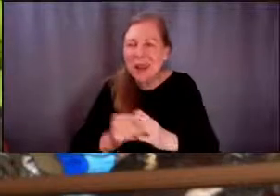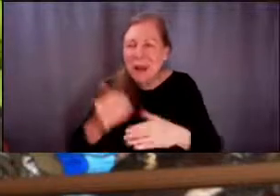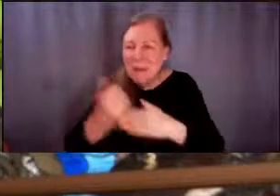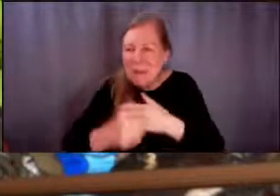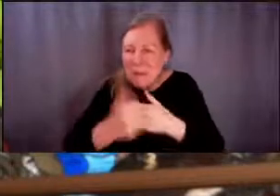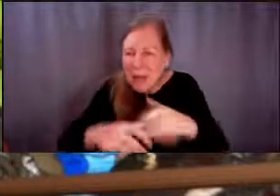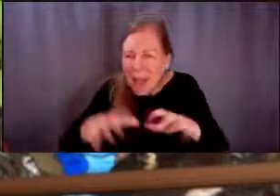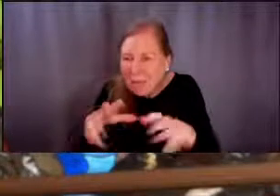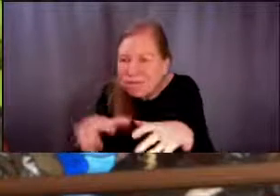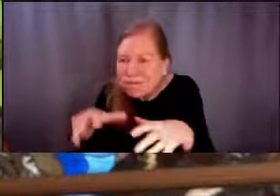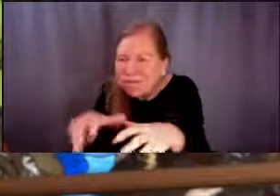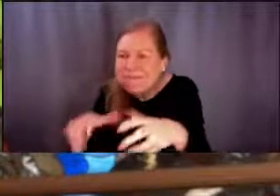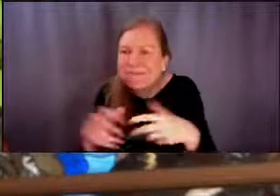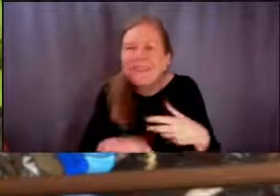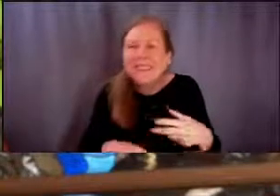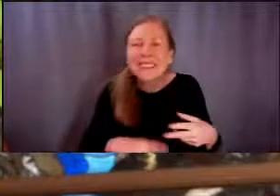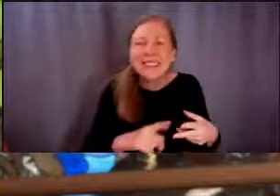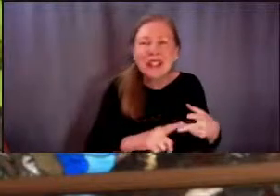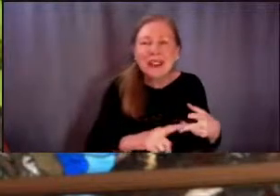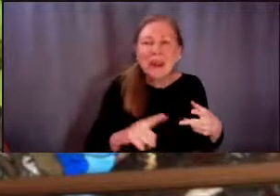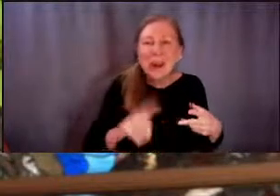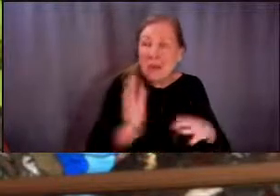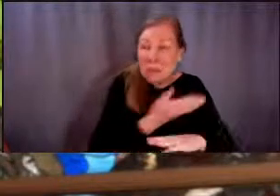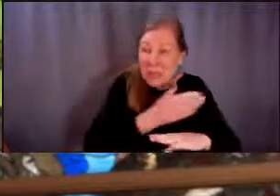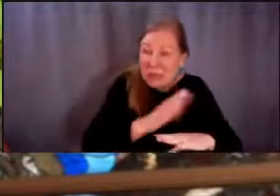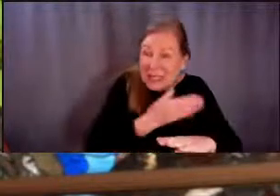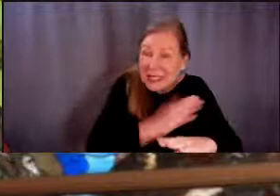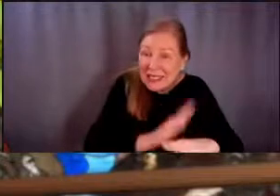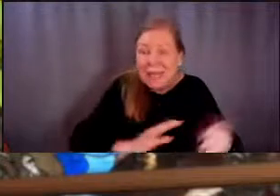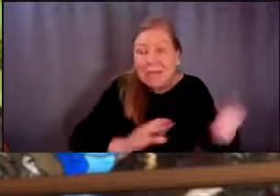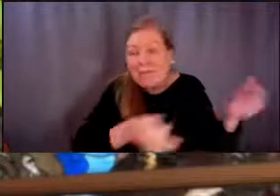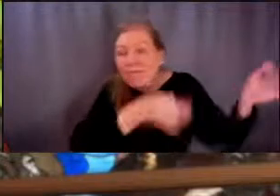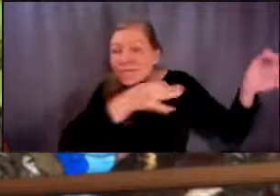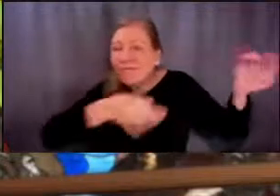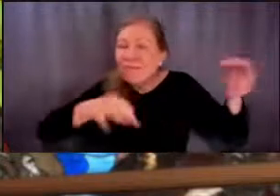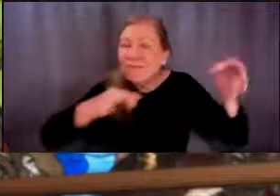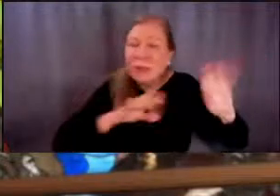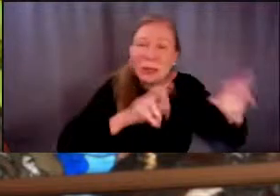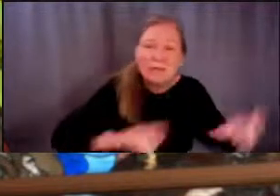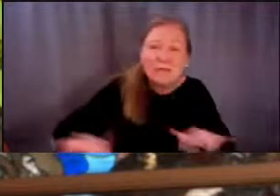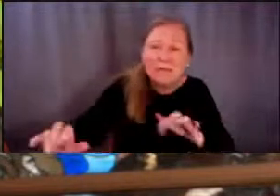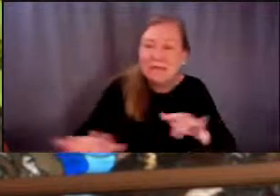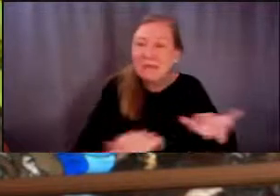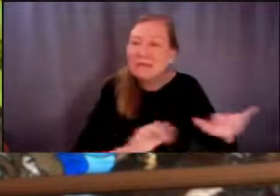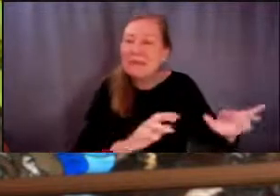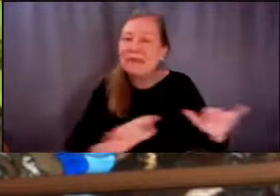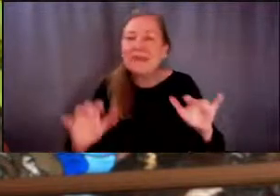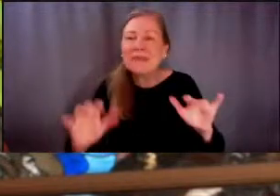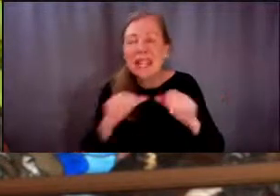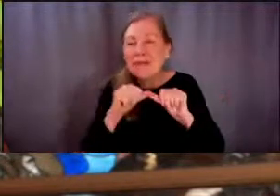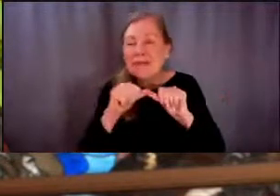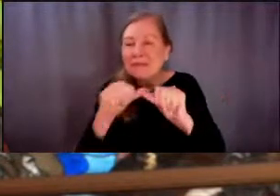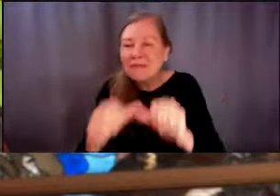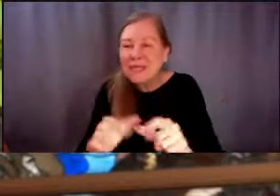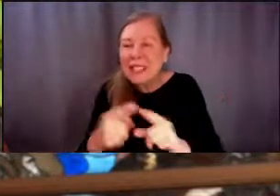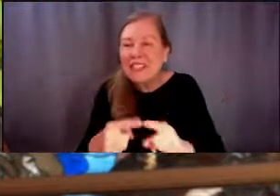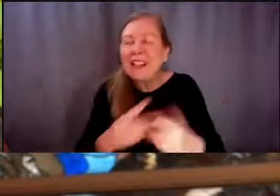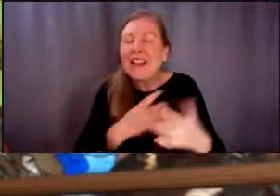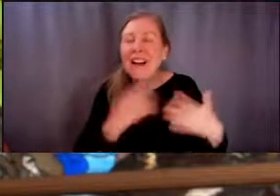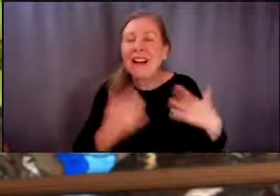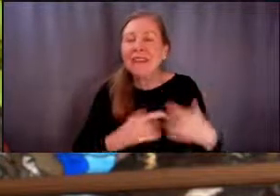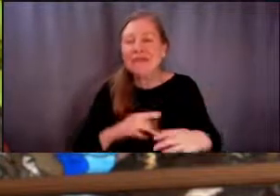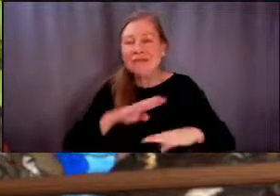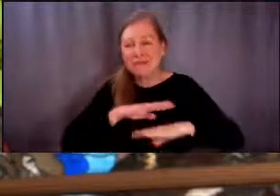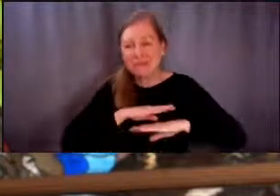Write, quite literally, until your heart is content. Build or